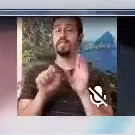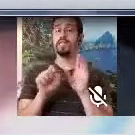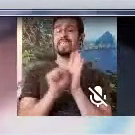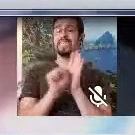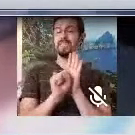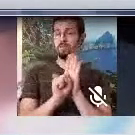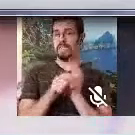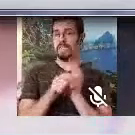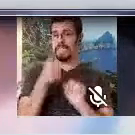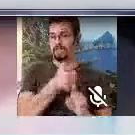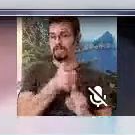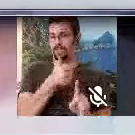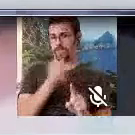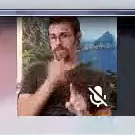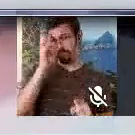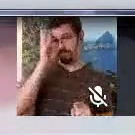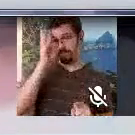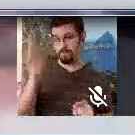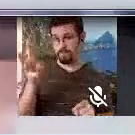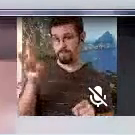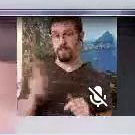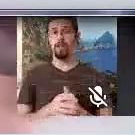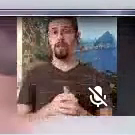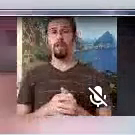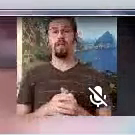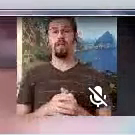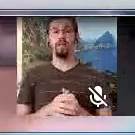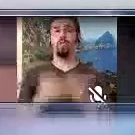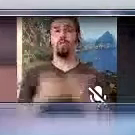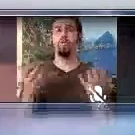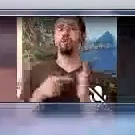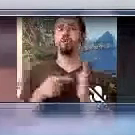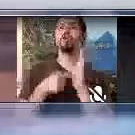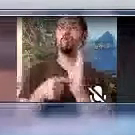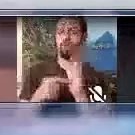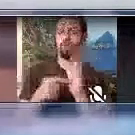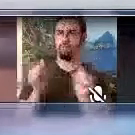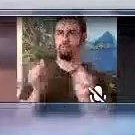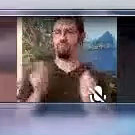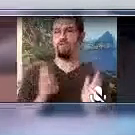showing what the performer is supposed to do, which are the little squiggly lines, which are supposed to change